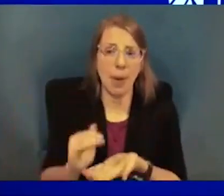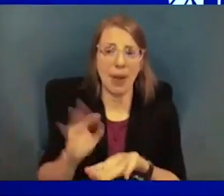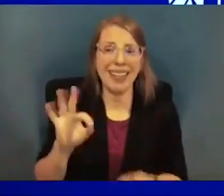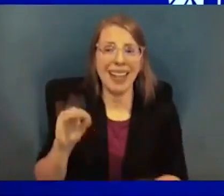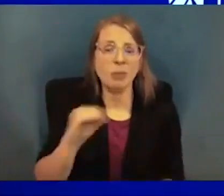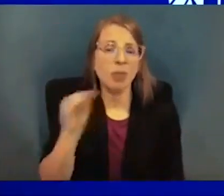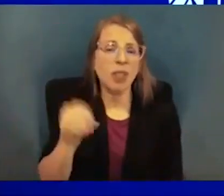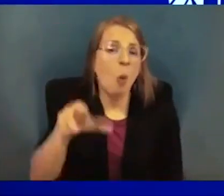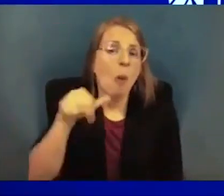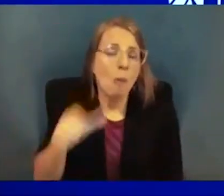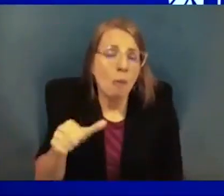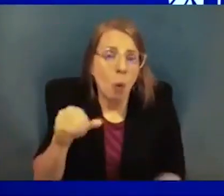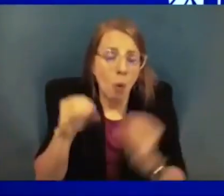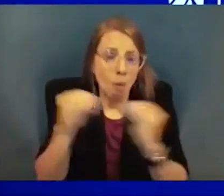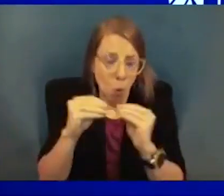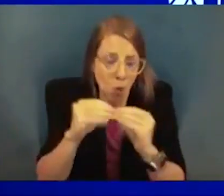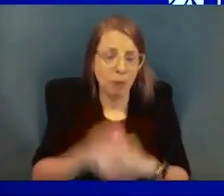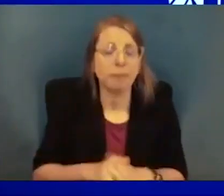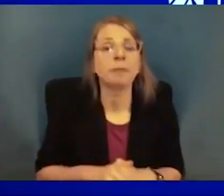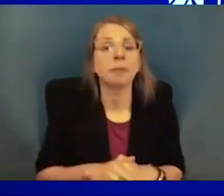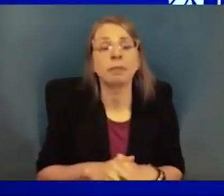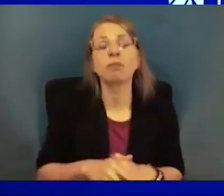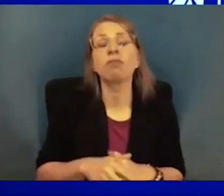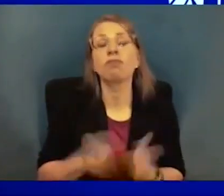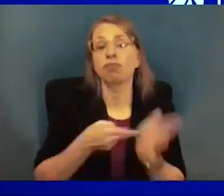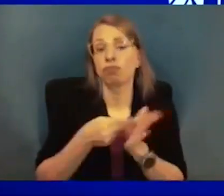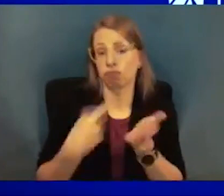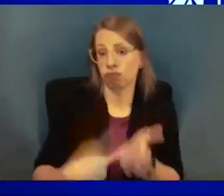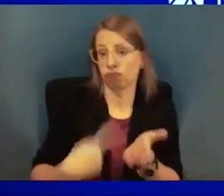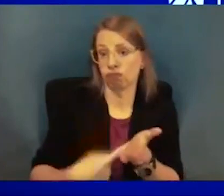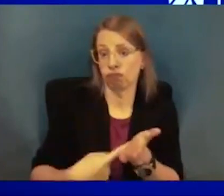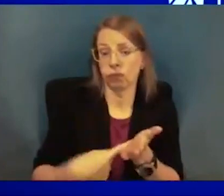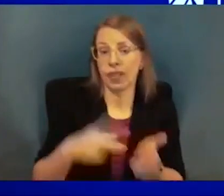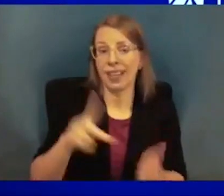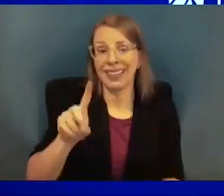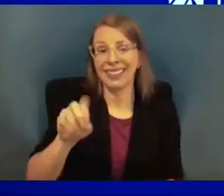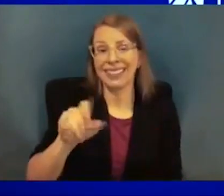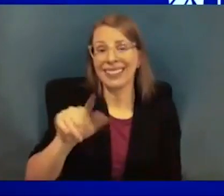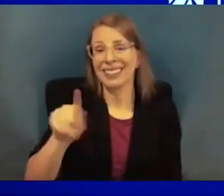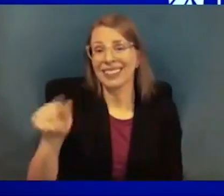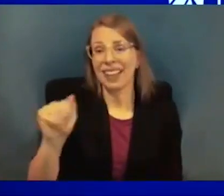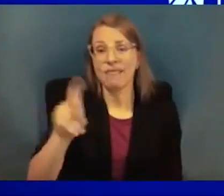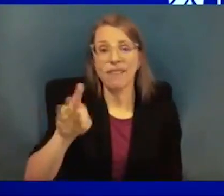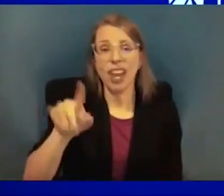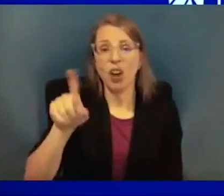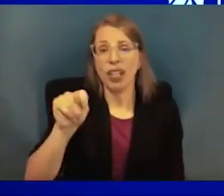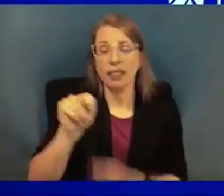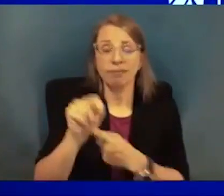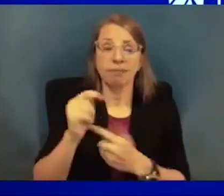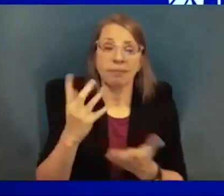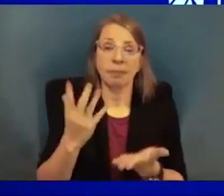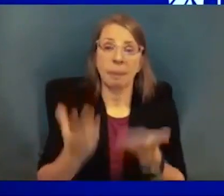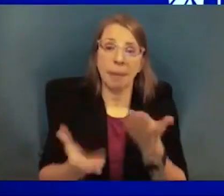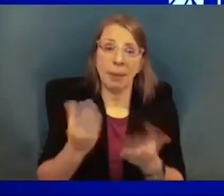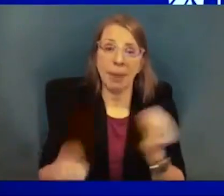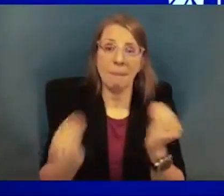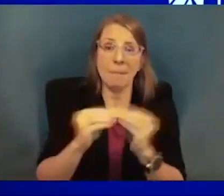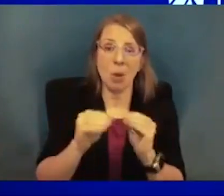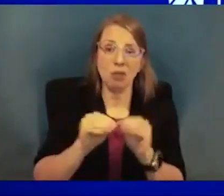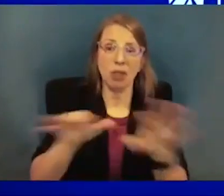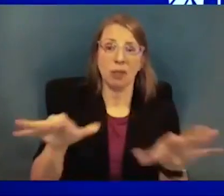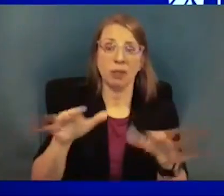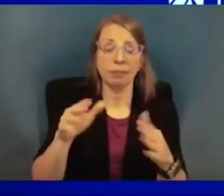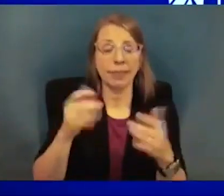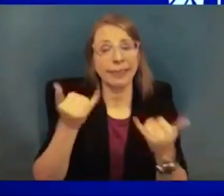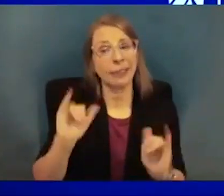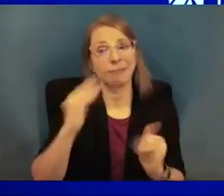Now, obviously, we have talk of Delta variant, and maybe it's more transmissible. Still don't understand exactly what that means. Again,